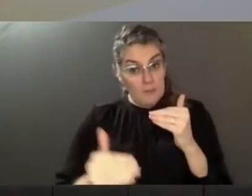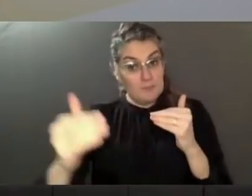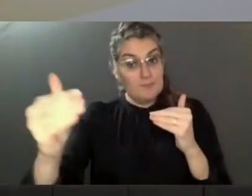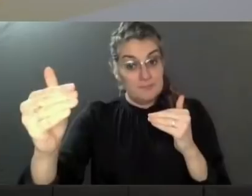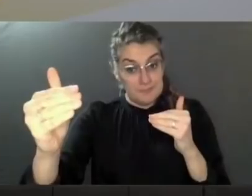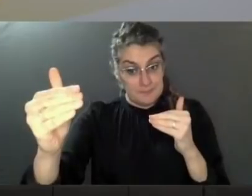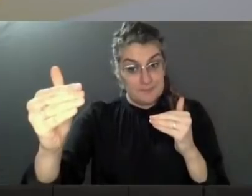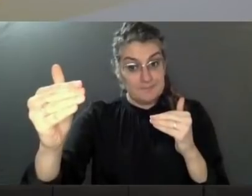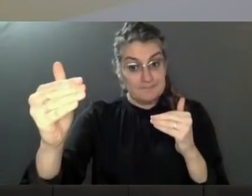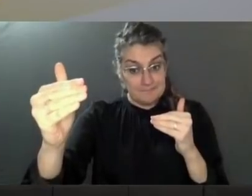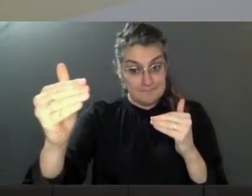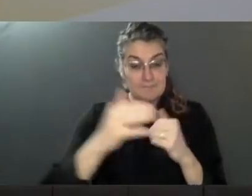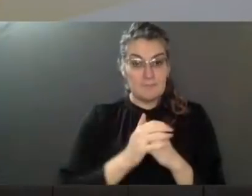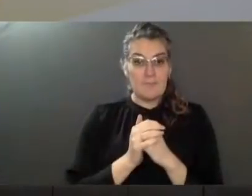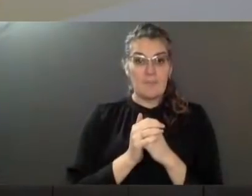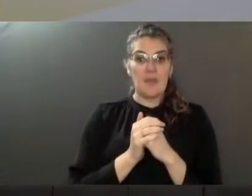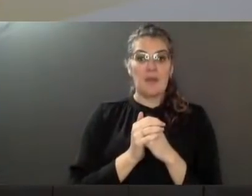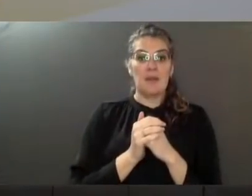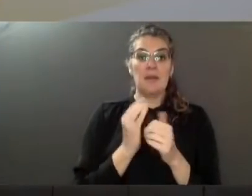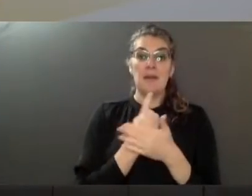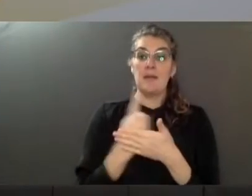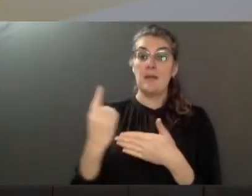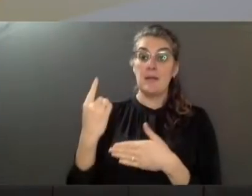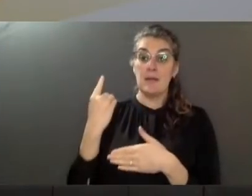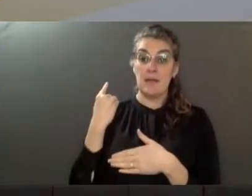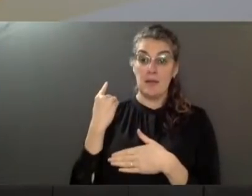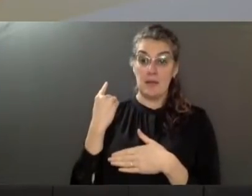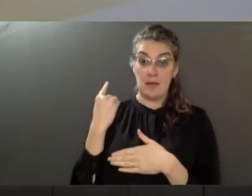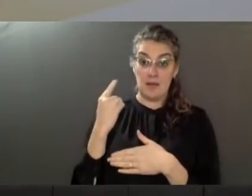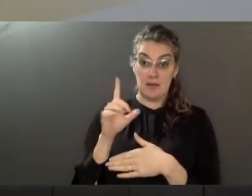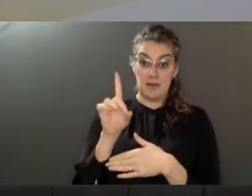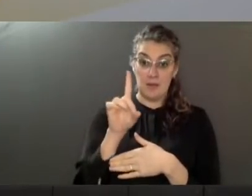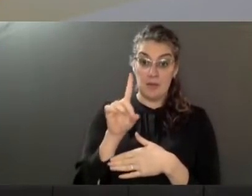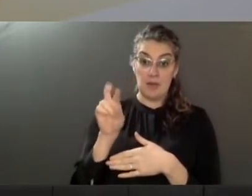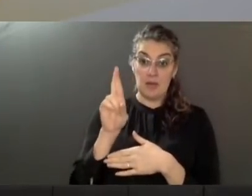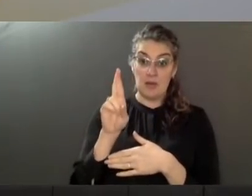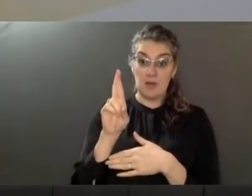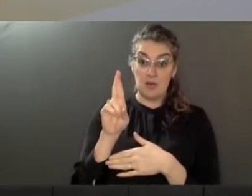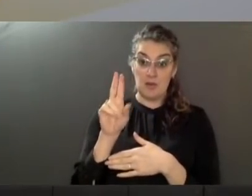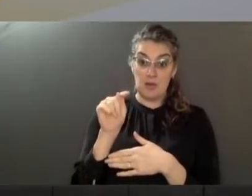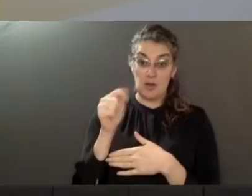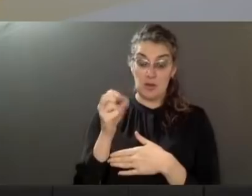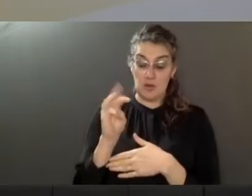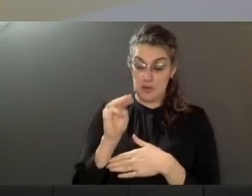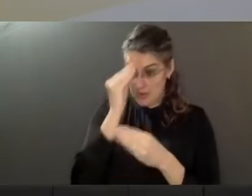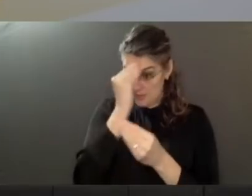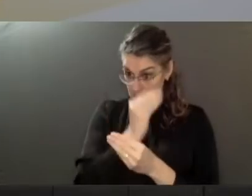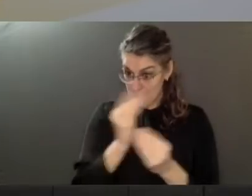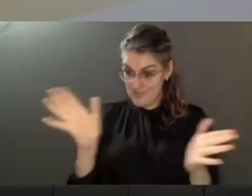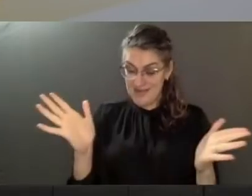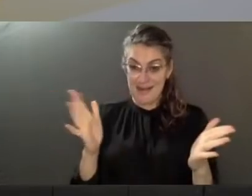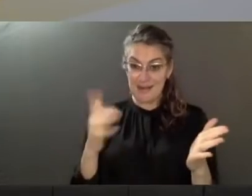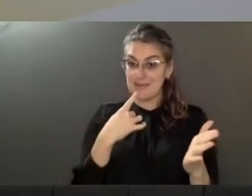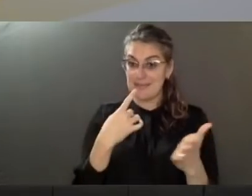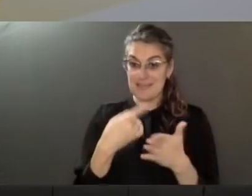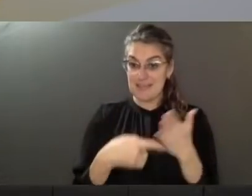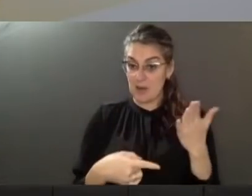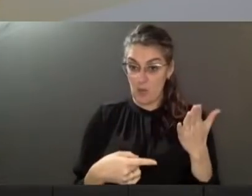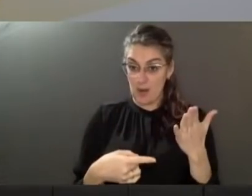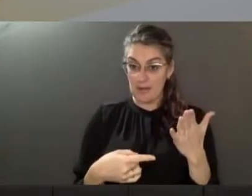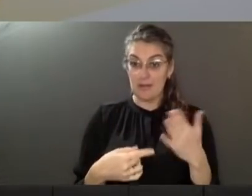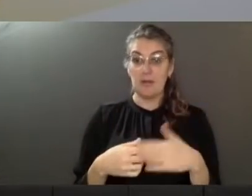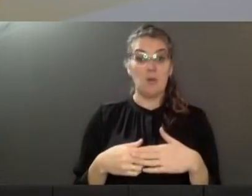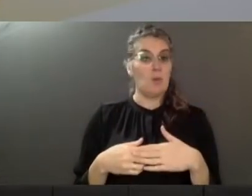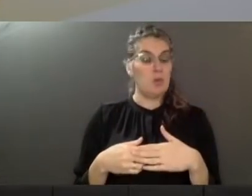Tam noted last week, the end of the race is always the hardest, but we will not be in this situation forever.